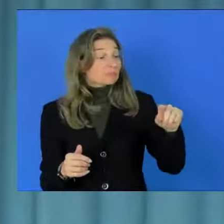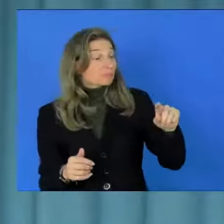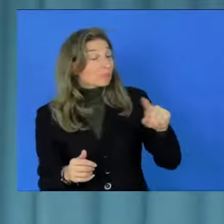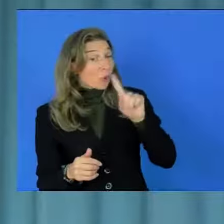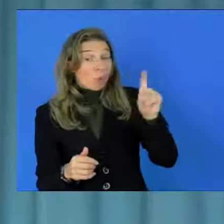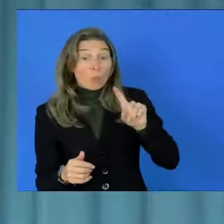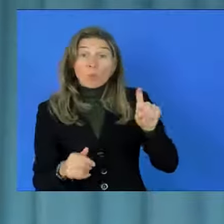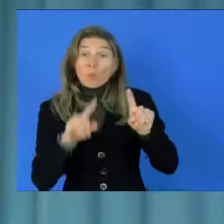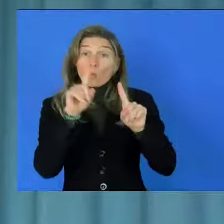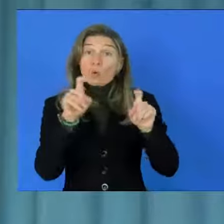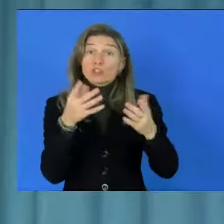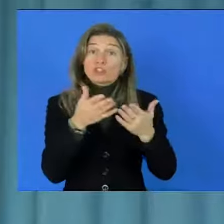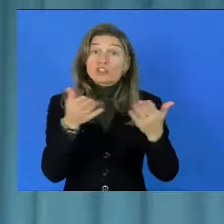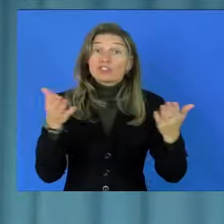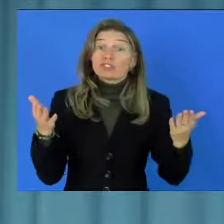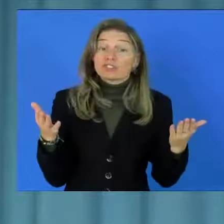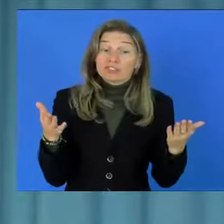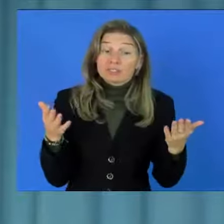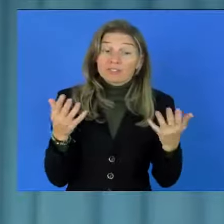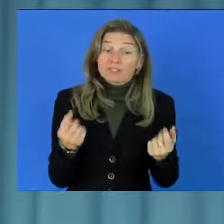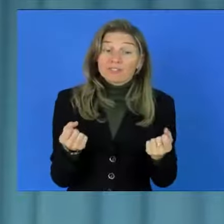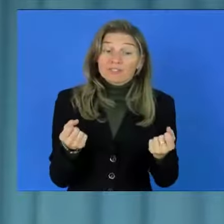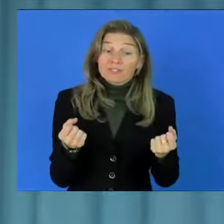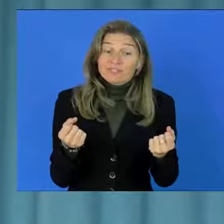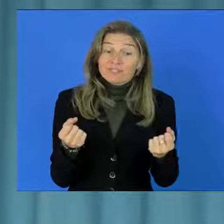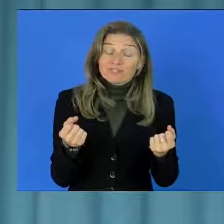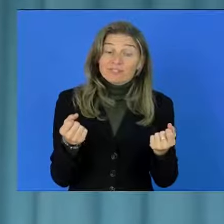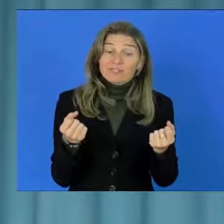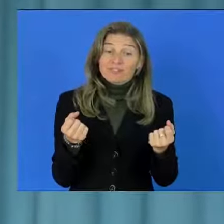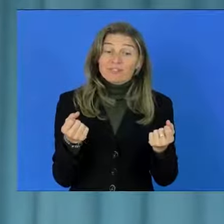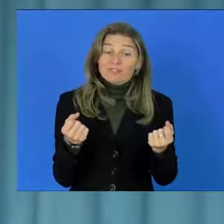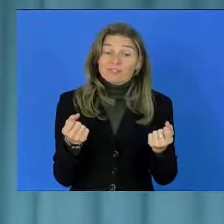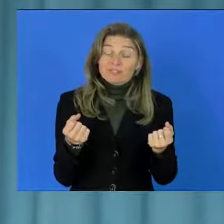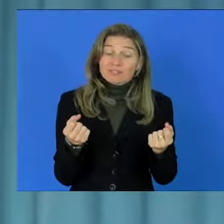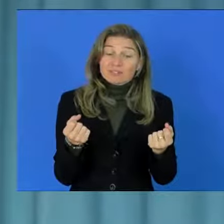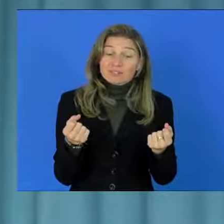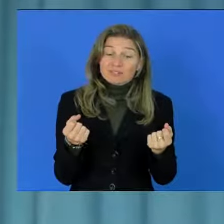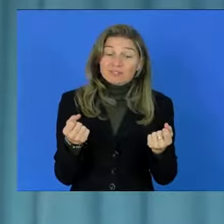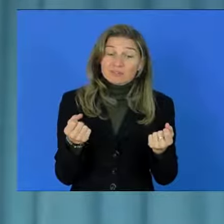I don't see any. Are there any questions online somebody can read to me?